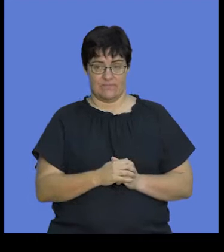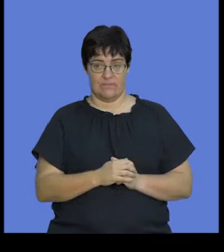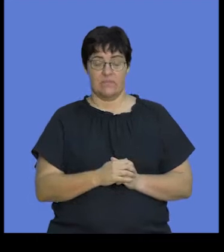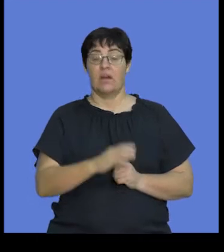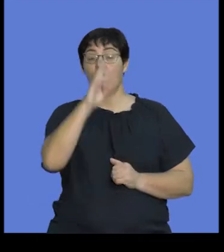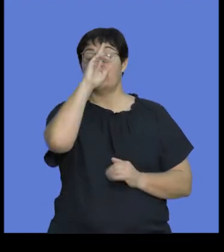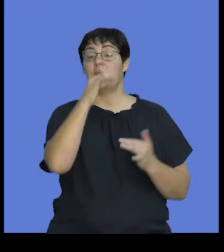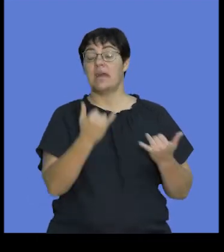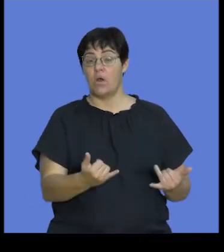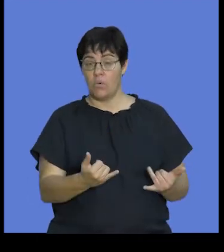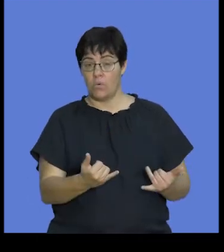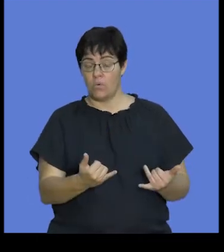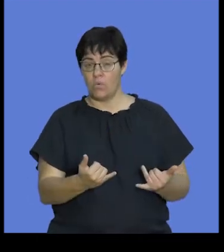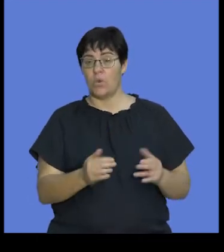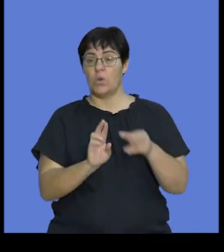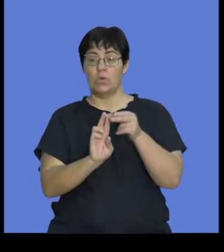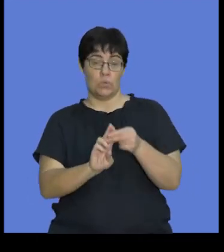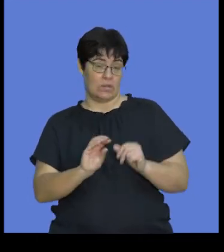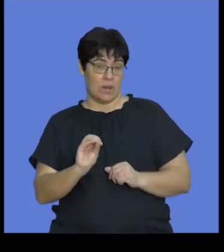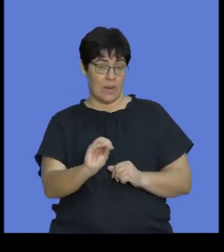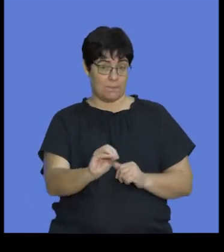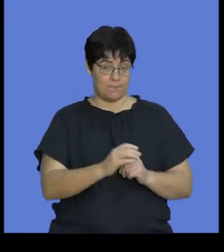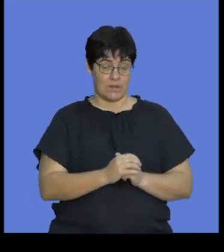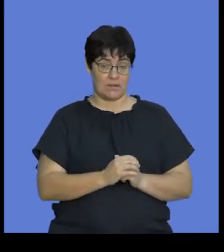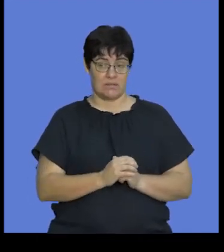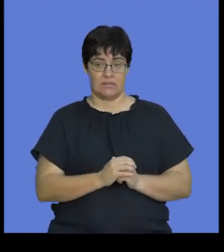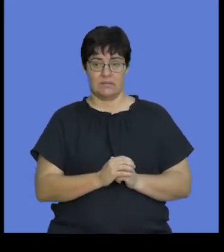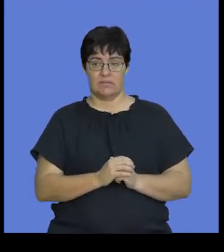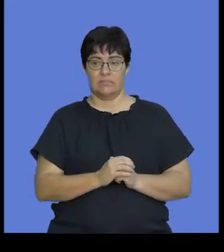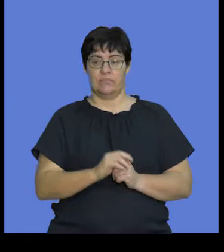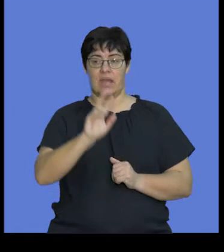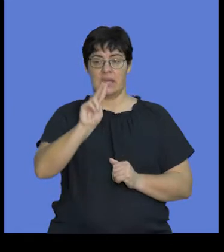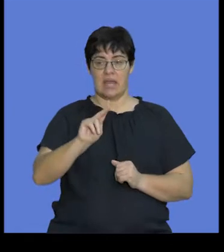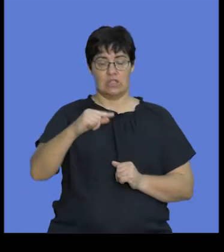but remember, we've got to put in our units,